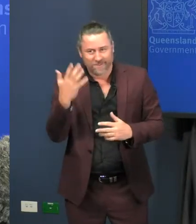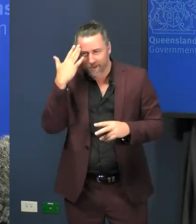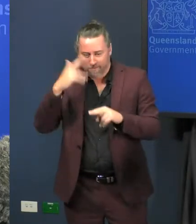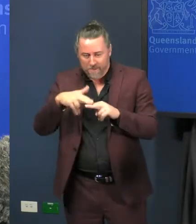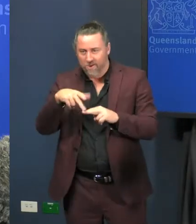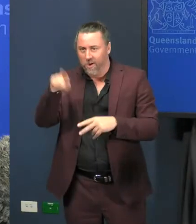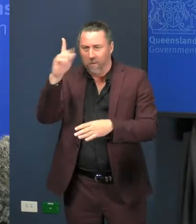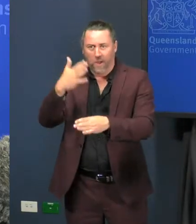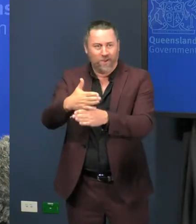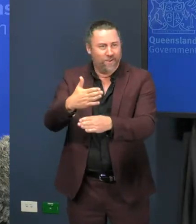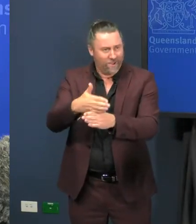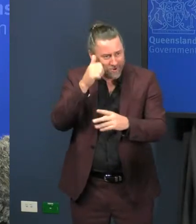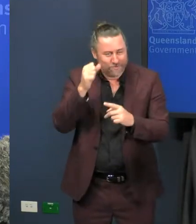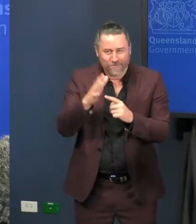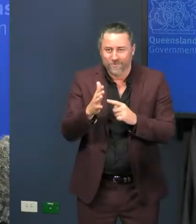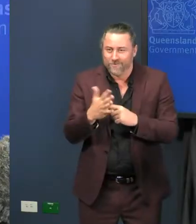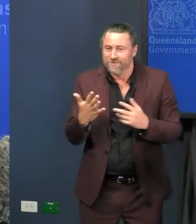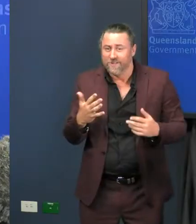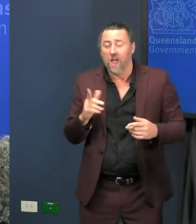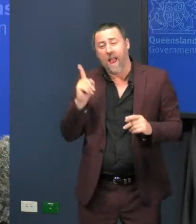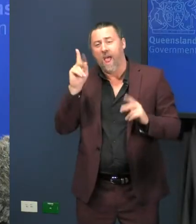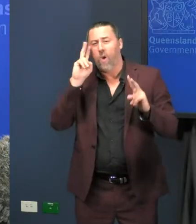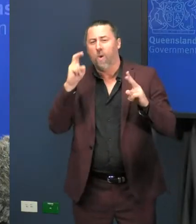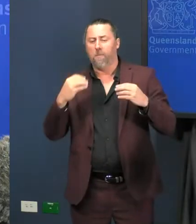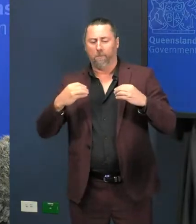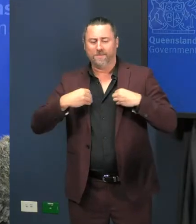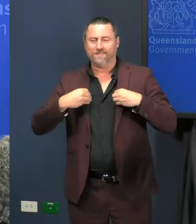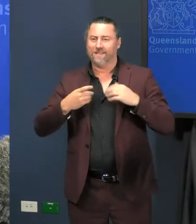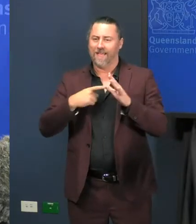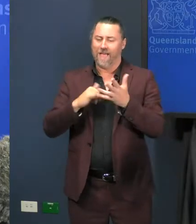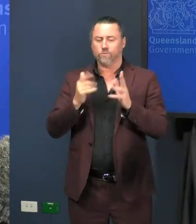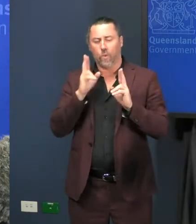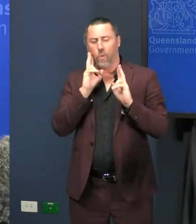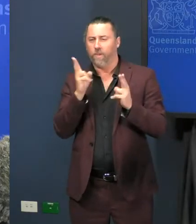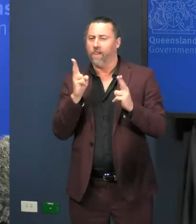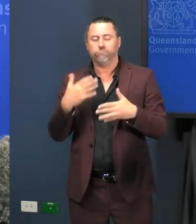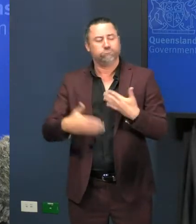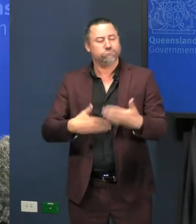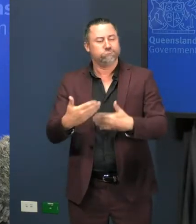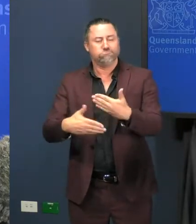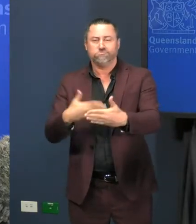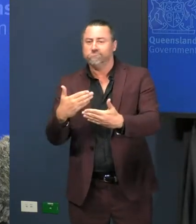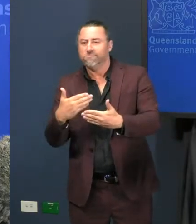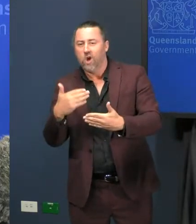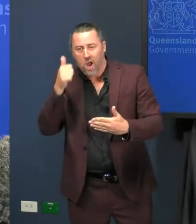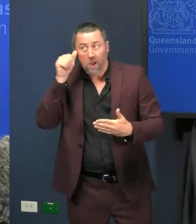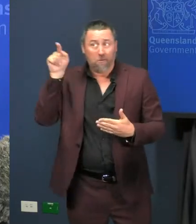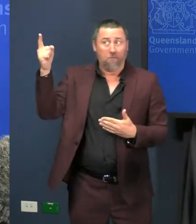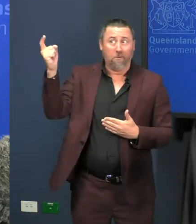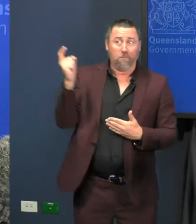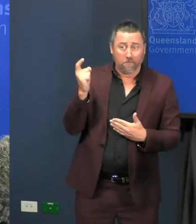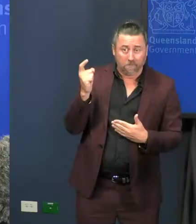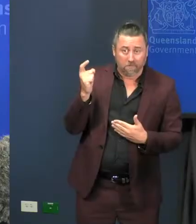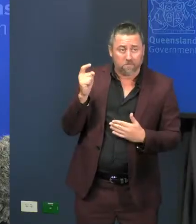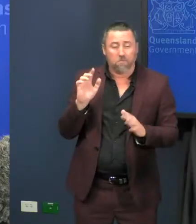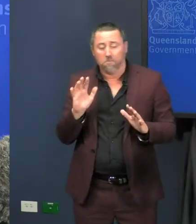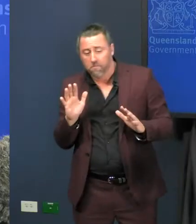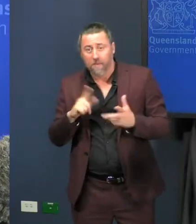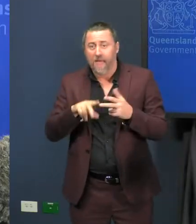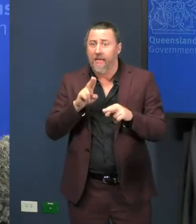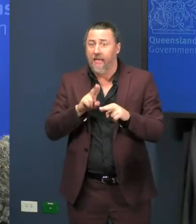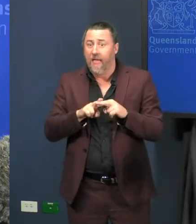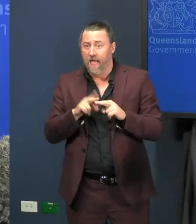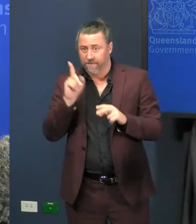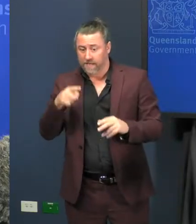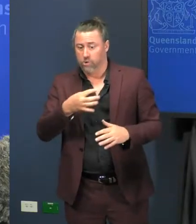to work. So at this stage, it's business as usual. We will actively look at that, and the moment we have any information to the